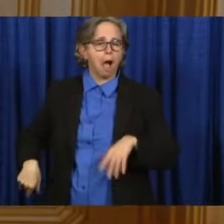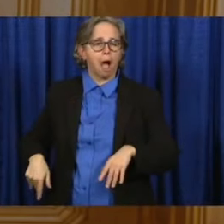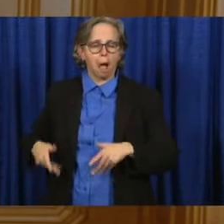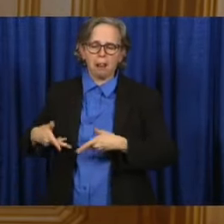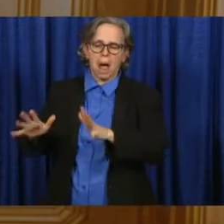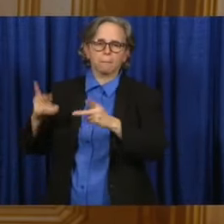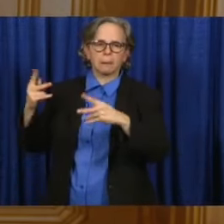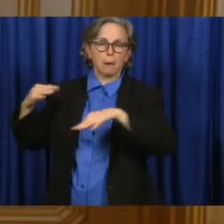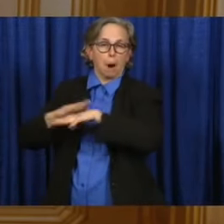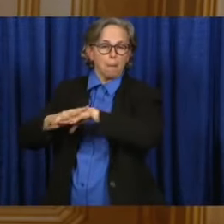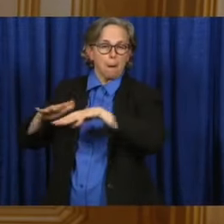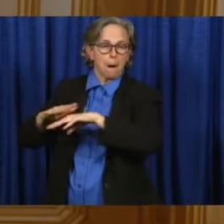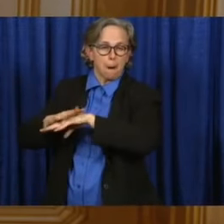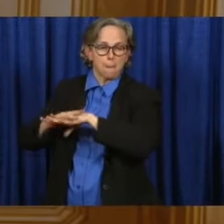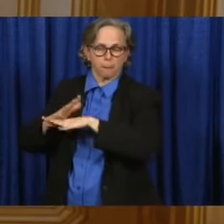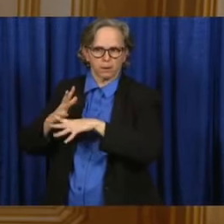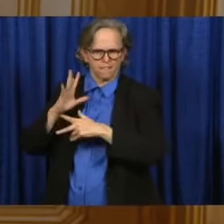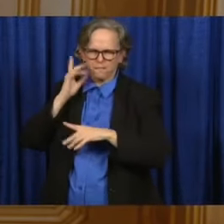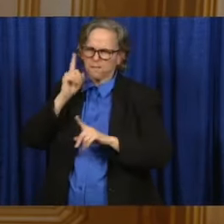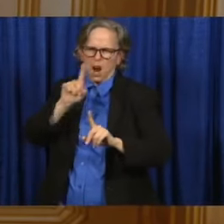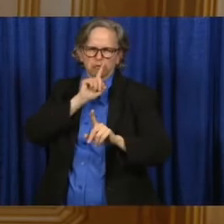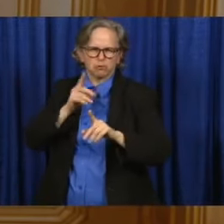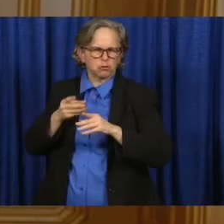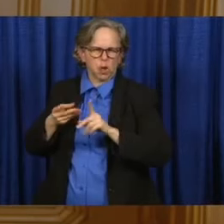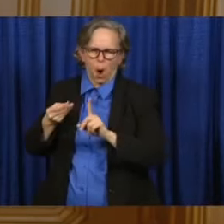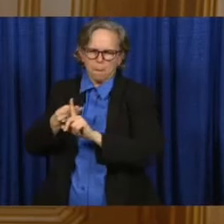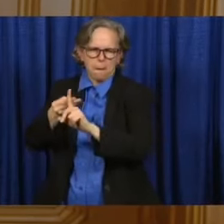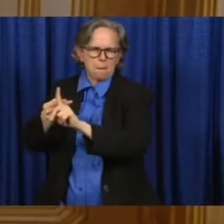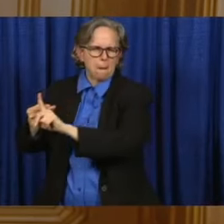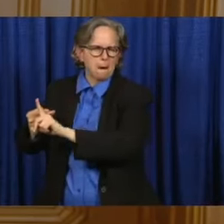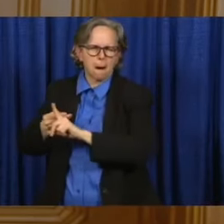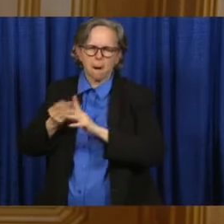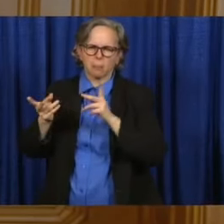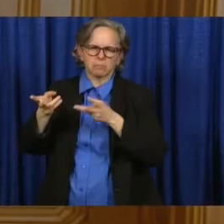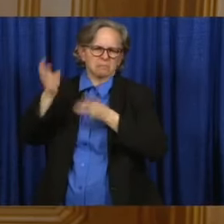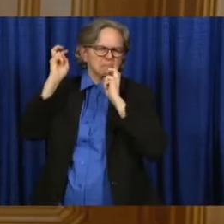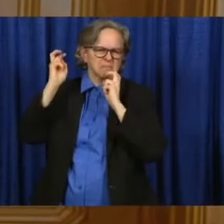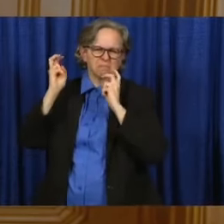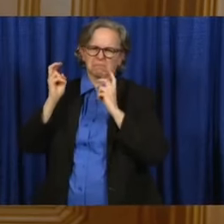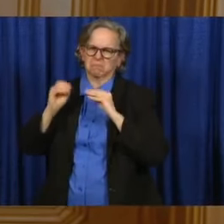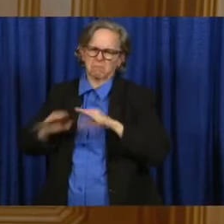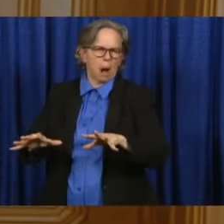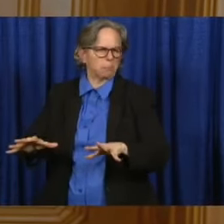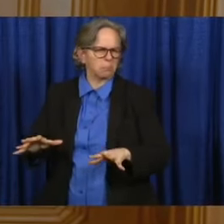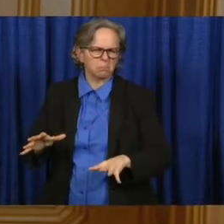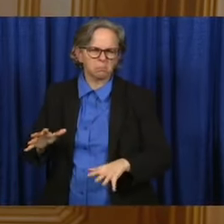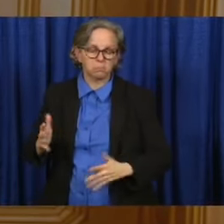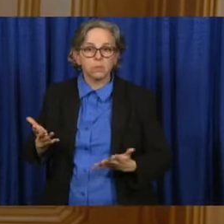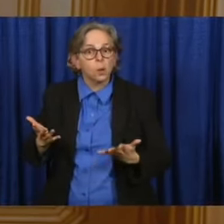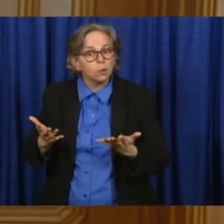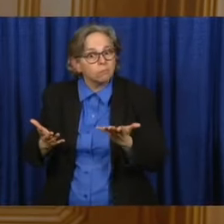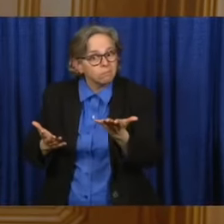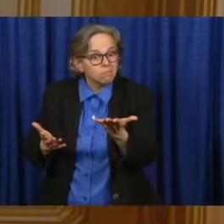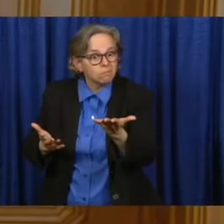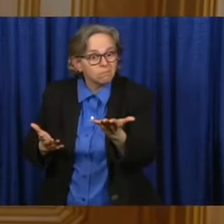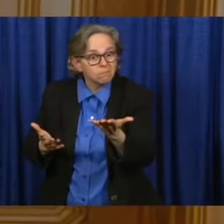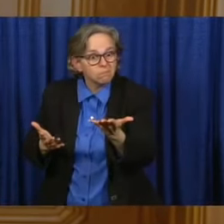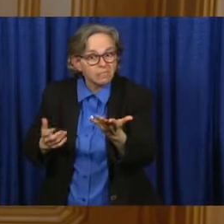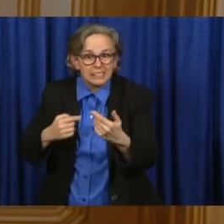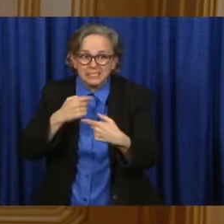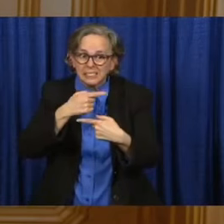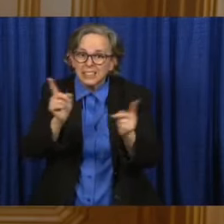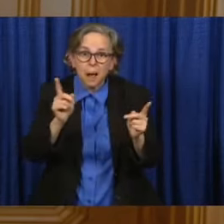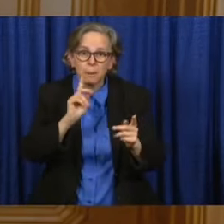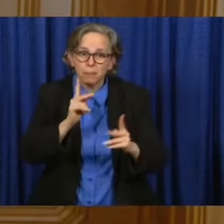other Ohioans would pay a price later on. So I tell them, I'm sorry. I wish it wasn't like